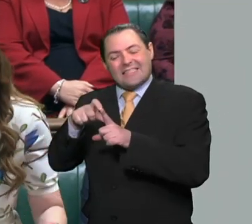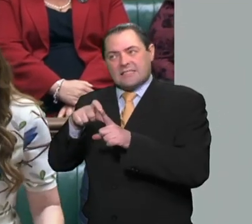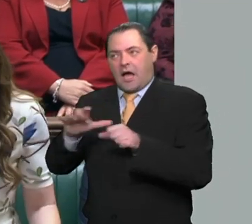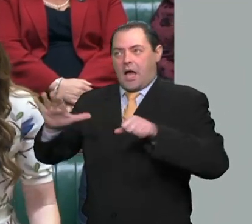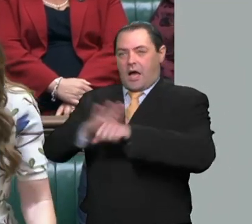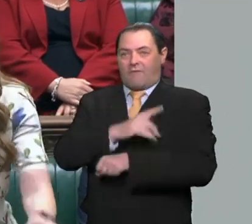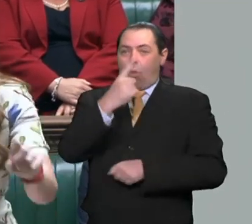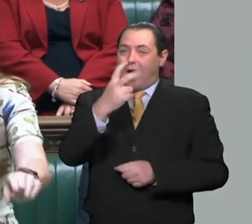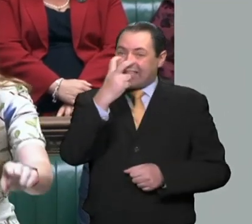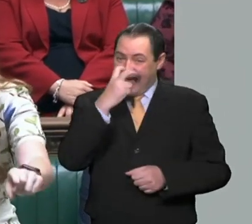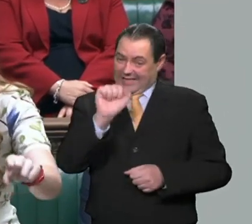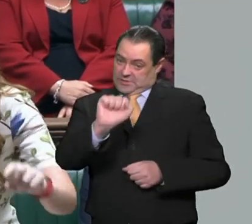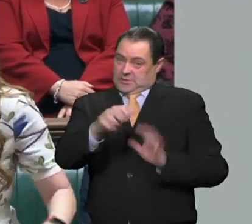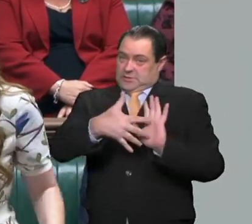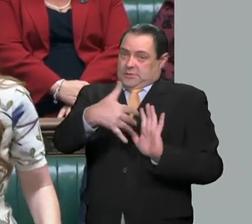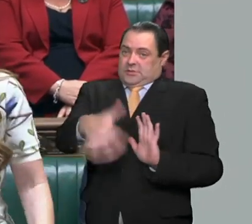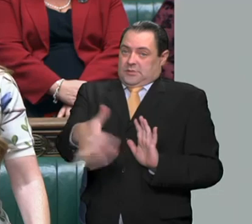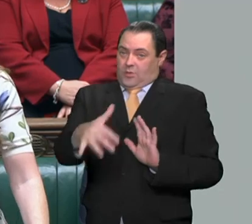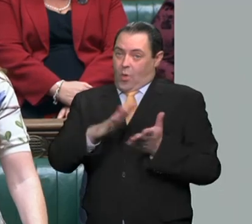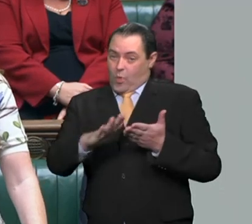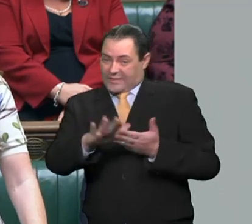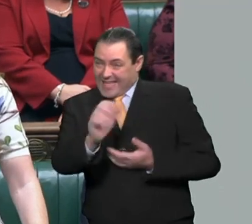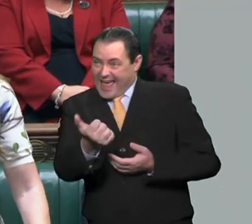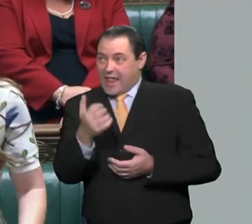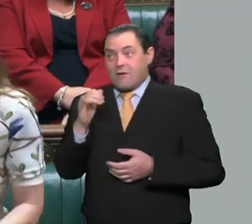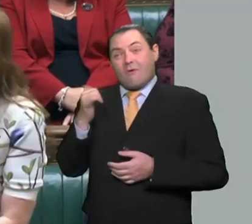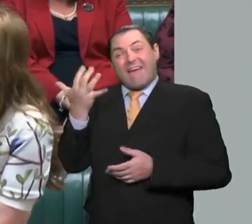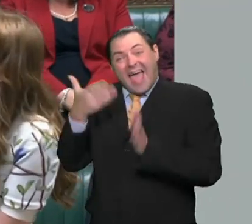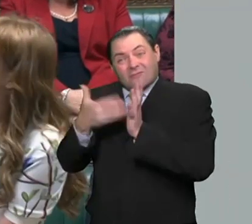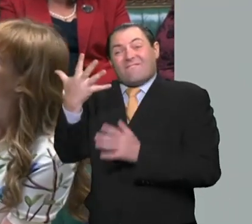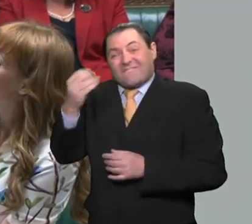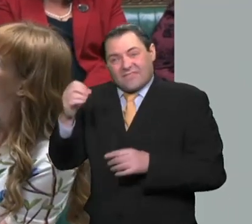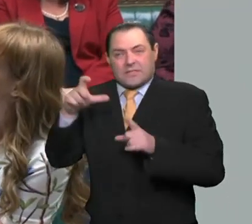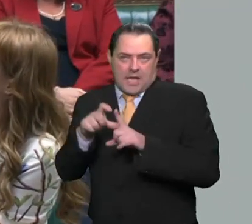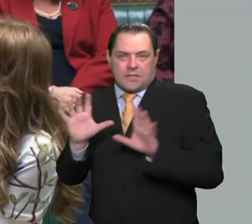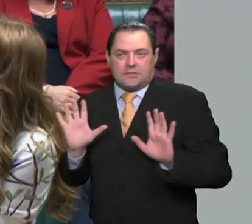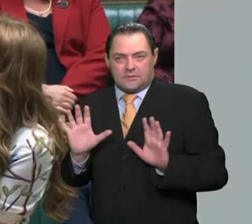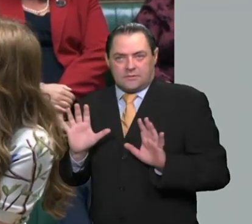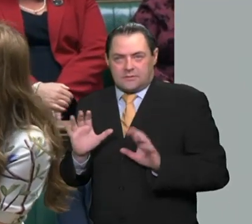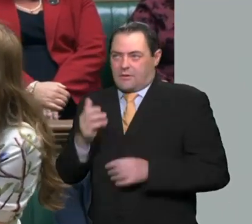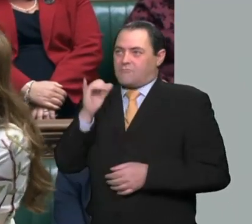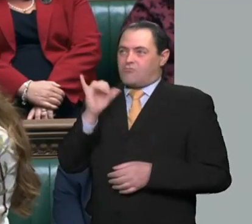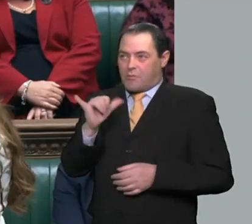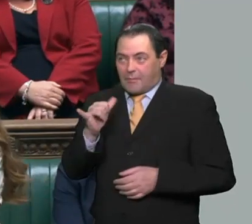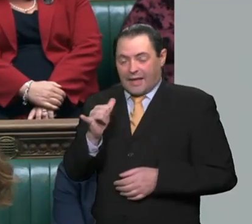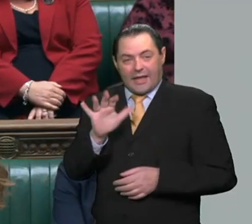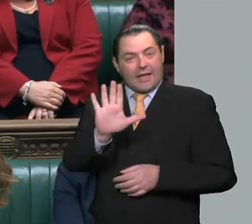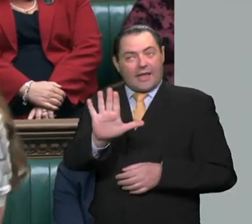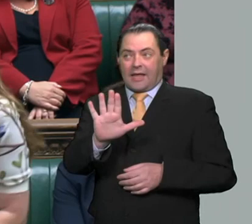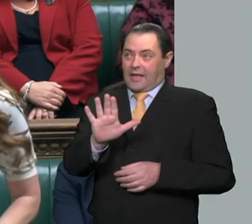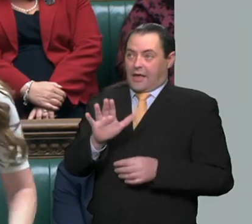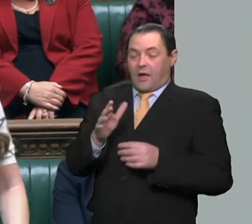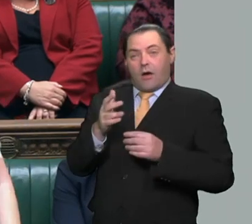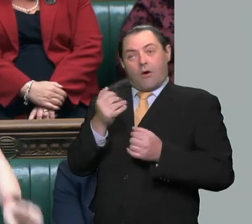a single night at his favourite resort. Probably, Mr. Speaker, even more if the sea